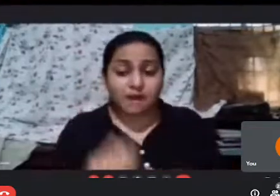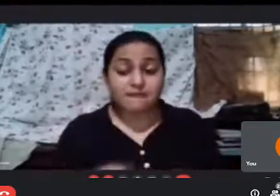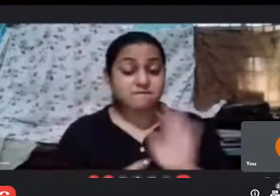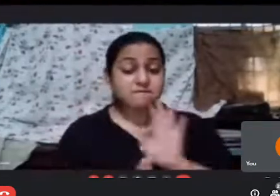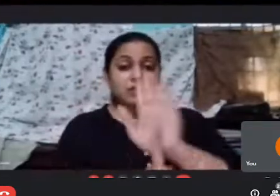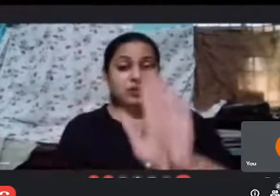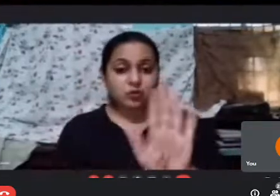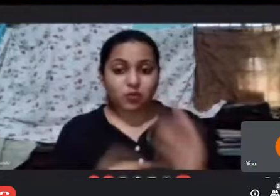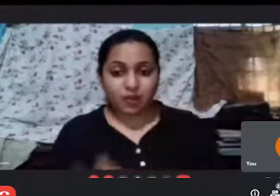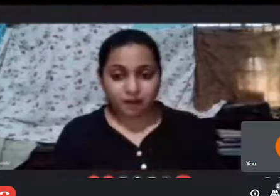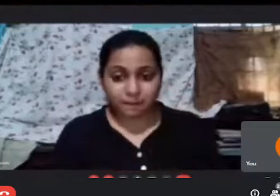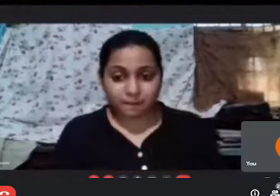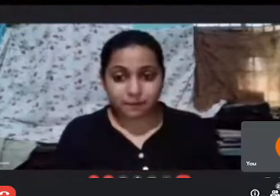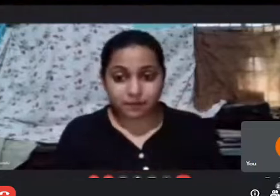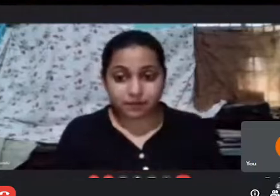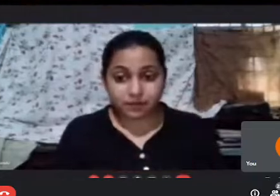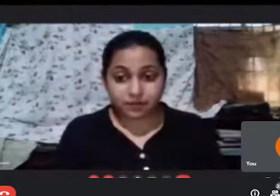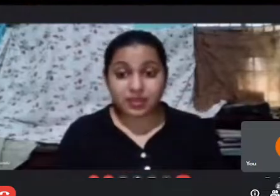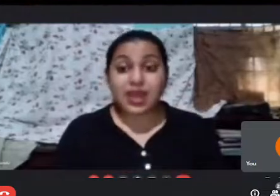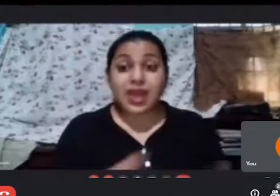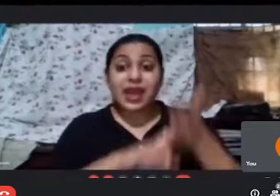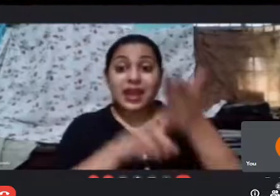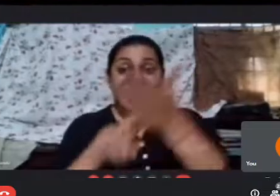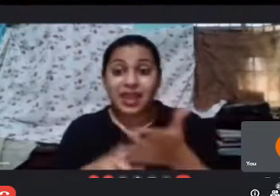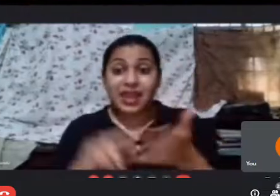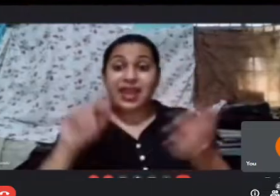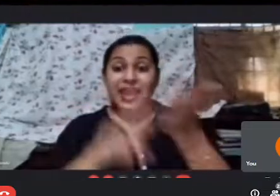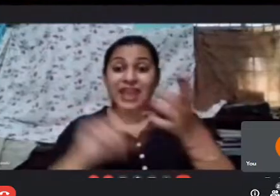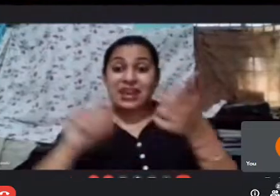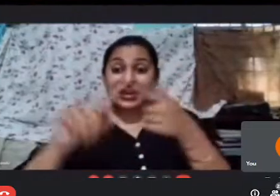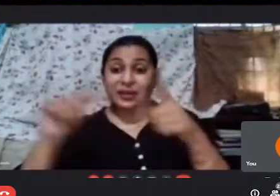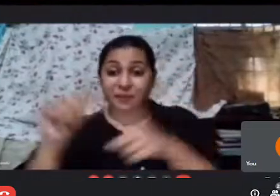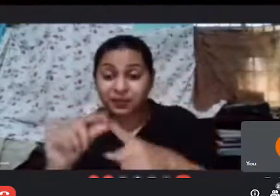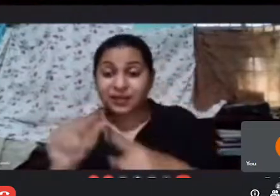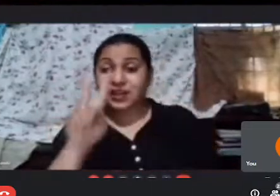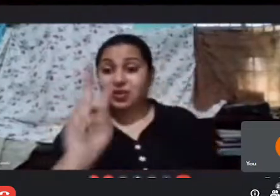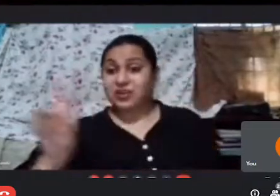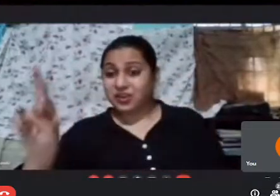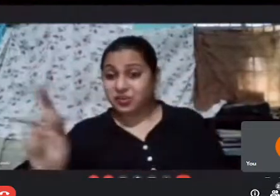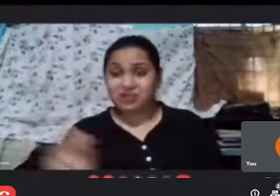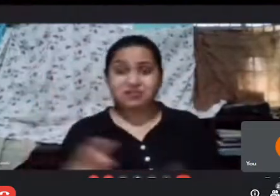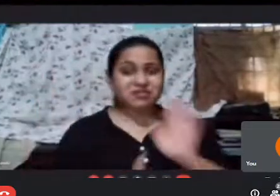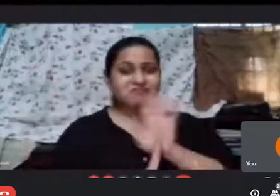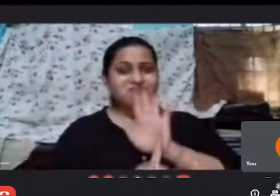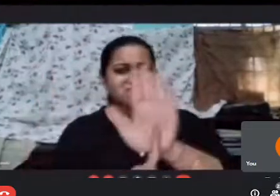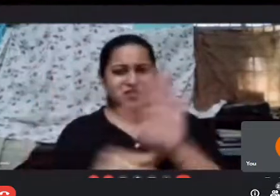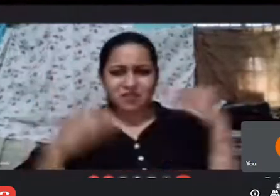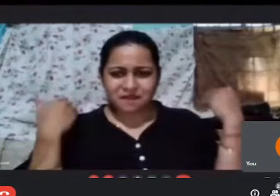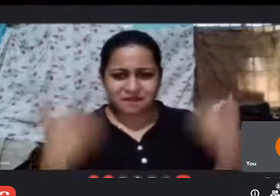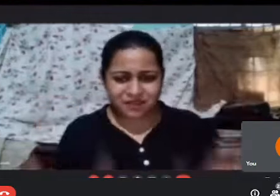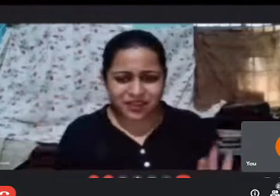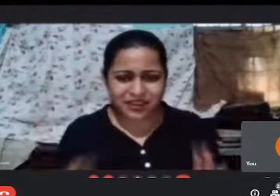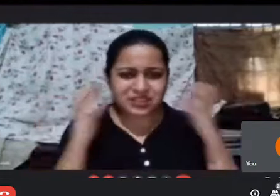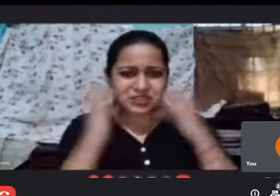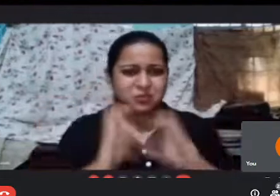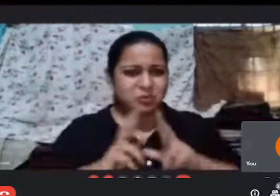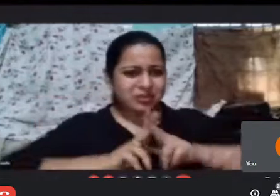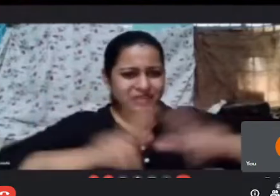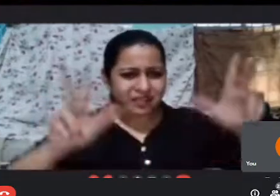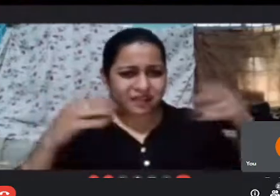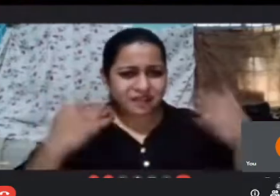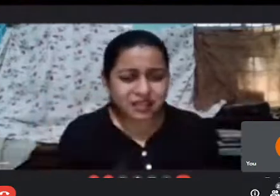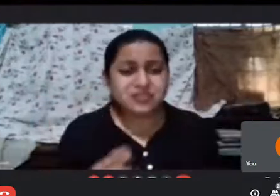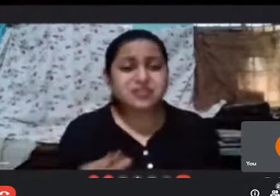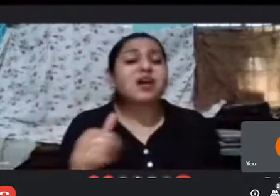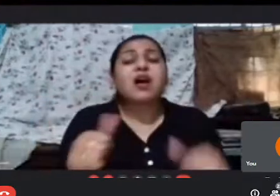National Education Policy 2020 also clearly reflects the affirmative action plan that Government